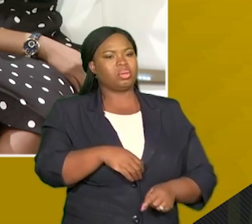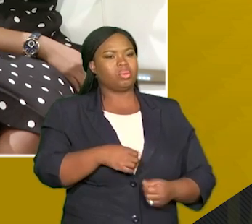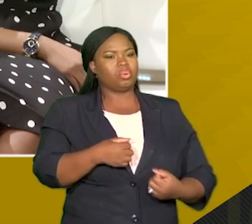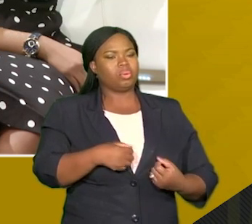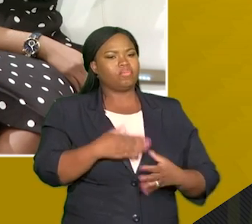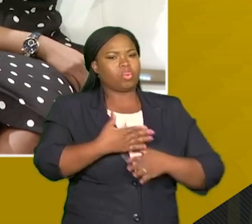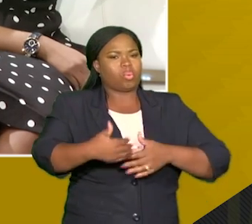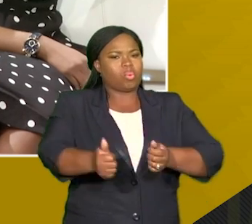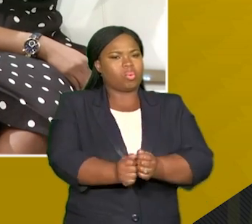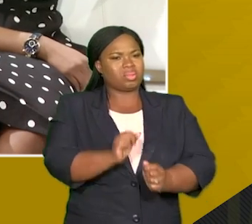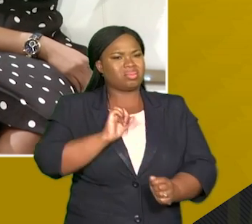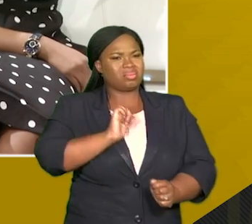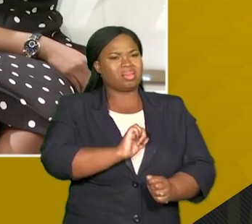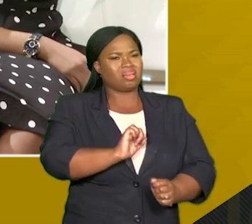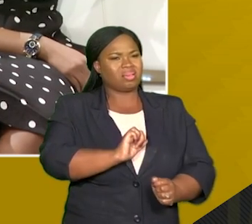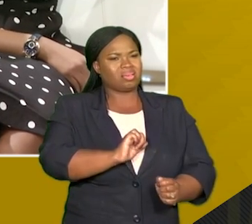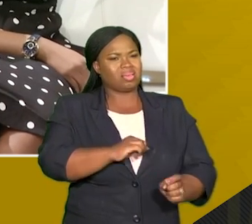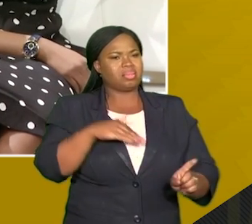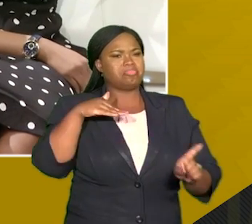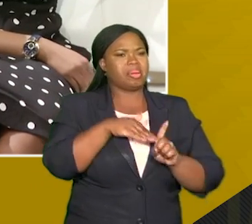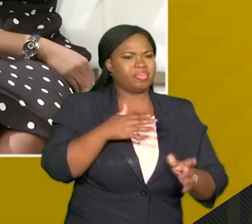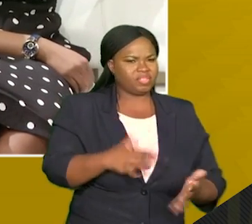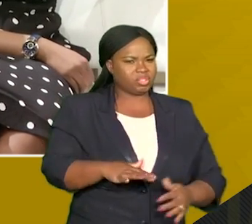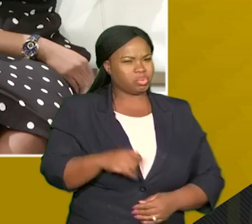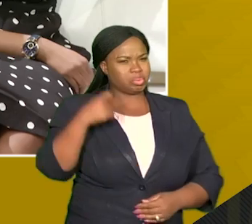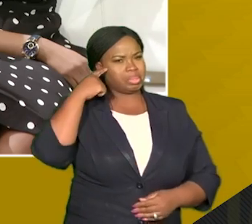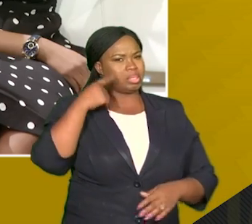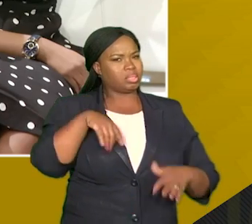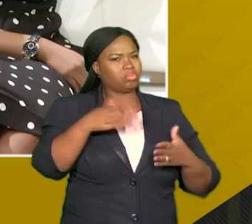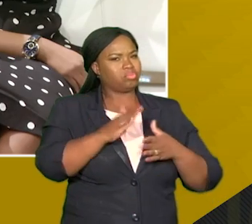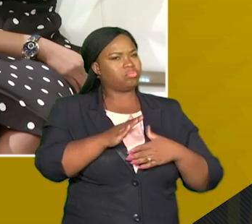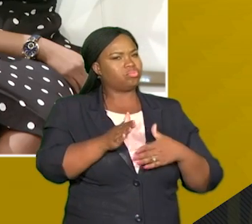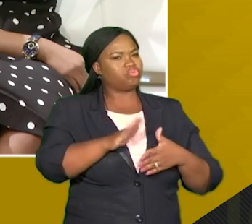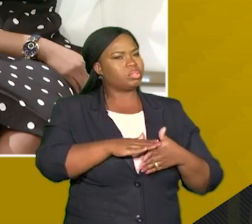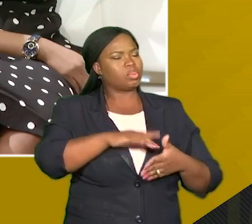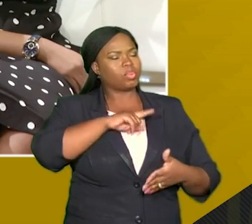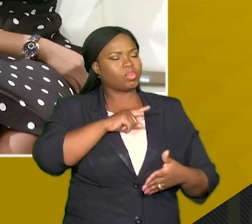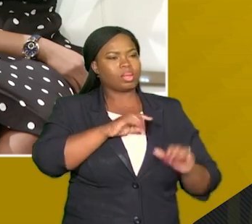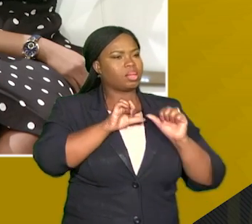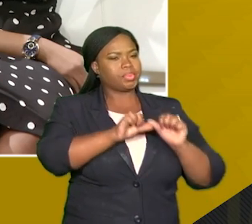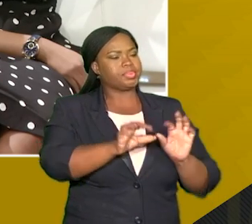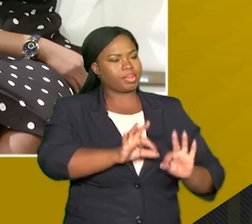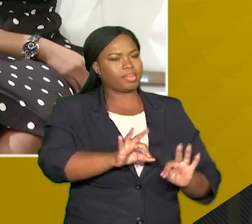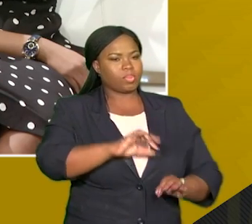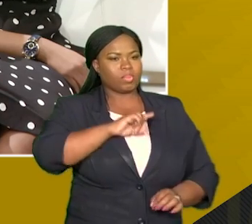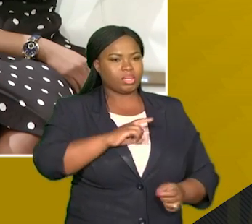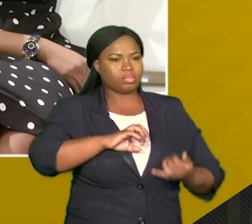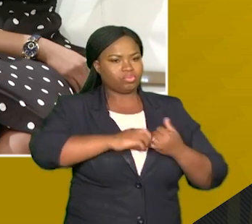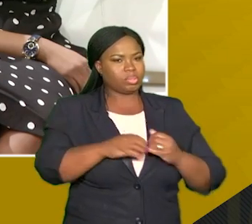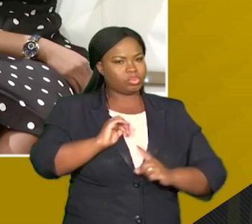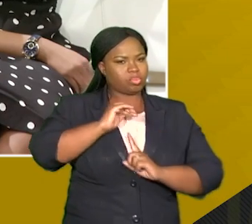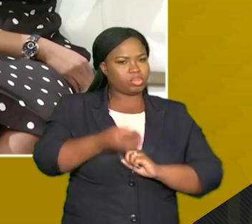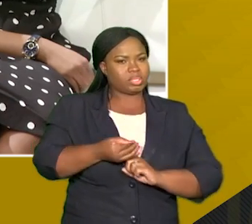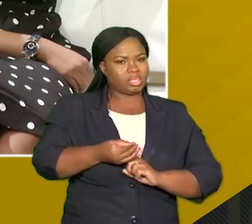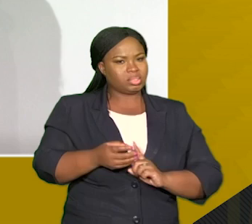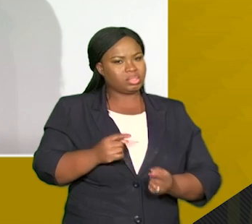yakhe as well. Do you think ukuthi mhlawumbe the reason why the case ingaqhubeki ngendlela yakhona ukuthi mhlawumbe they are trying to cover